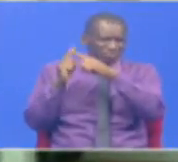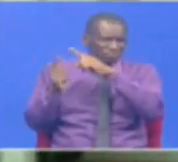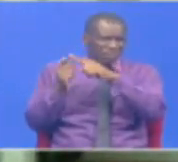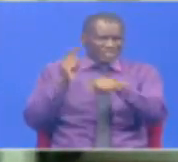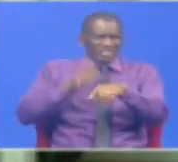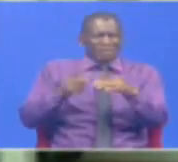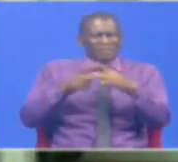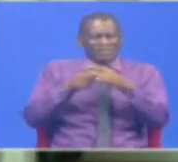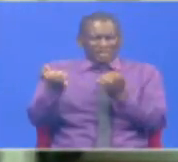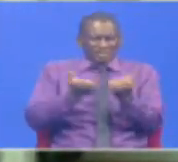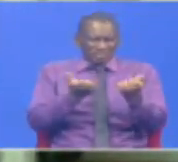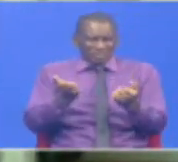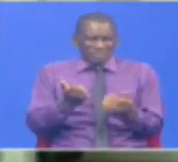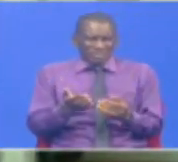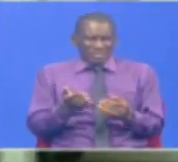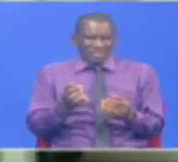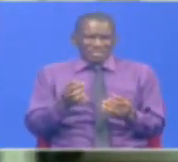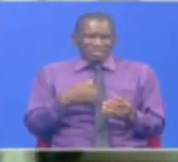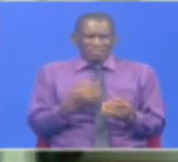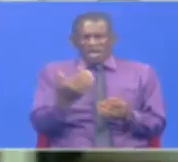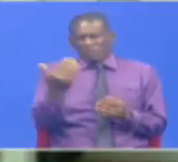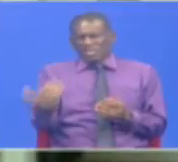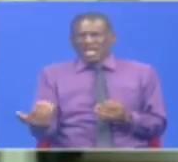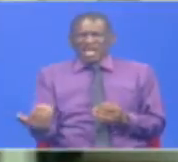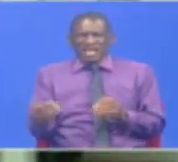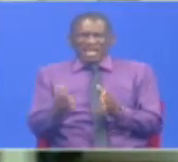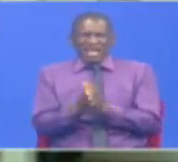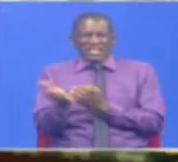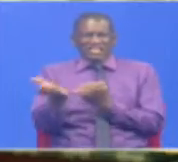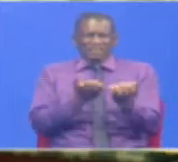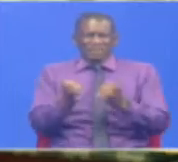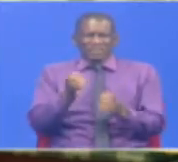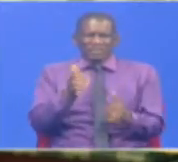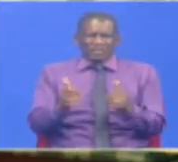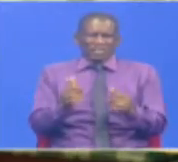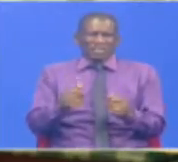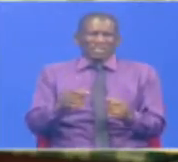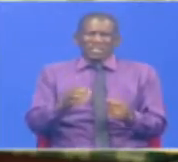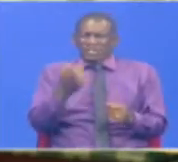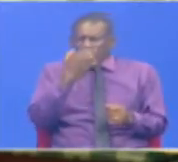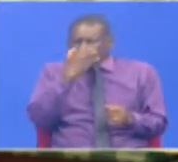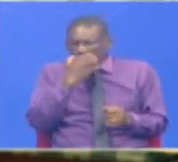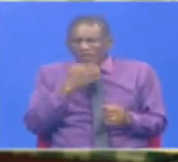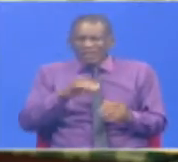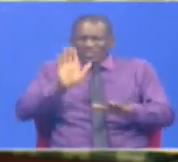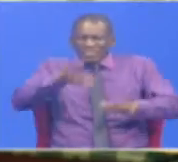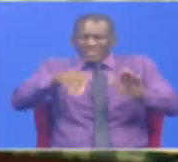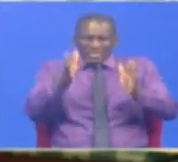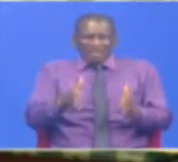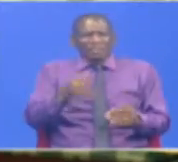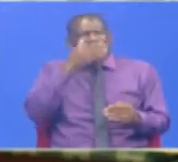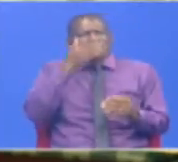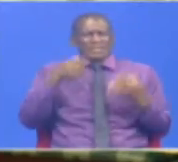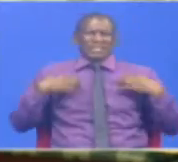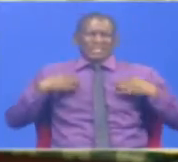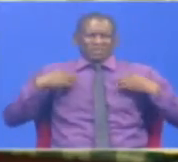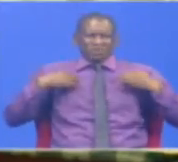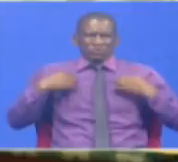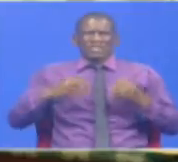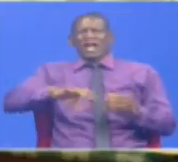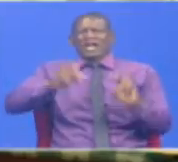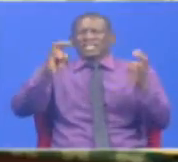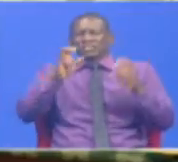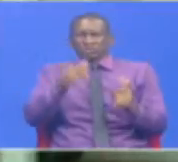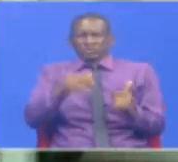the business is I was too young, and the business that I'm in, the older the tailor, the better the cloth. The other issue that I